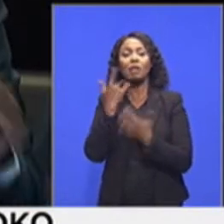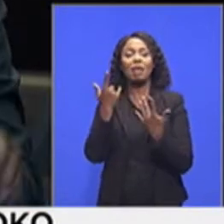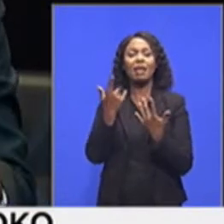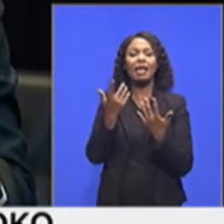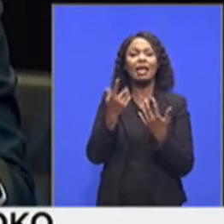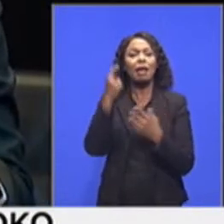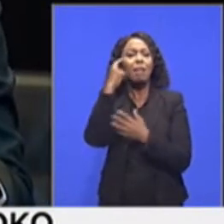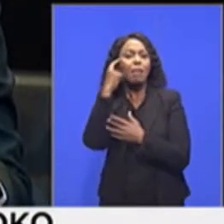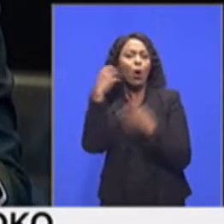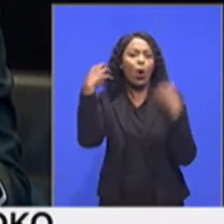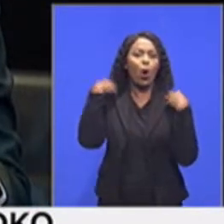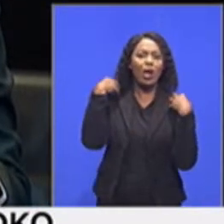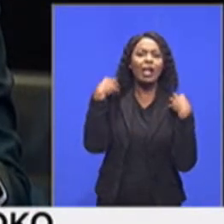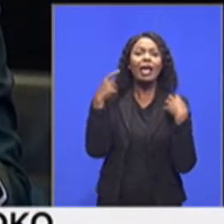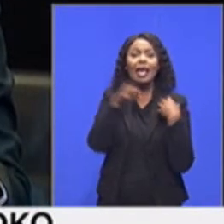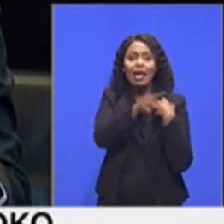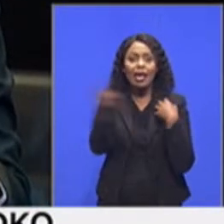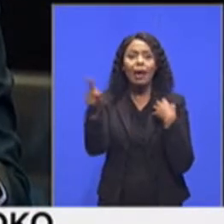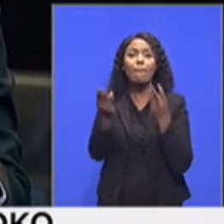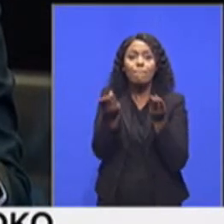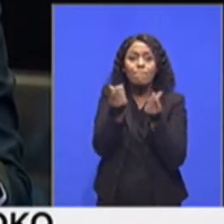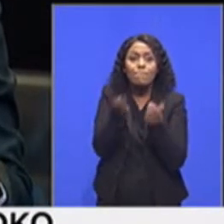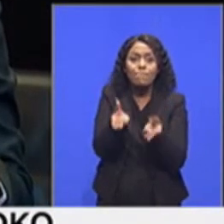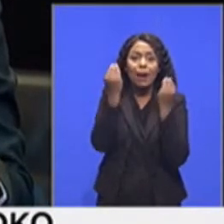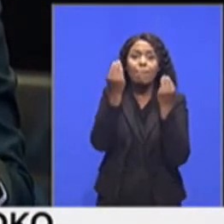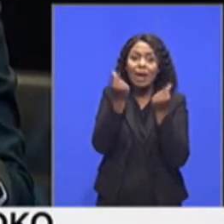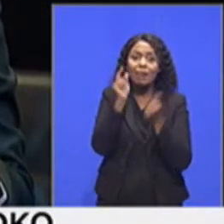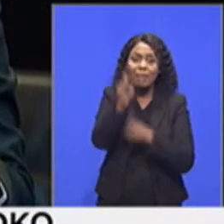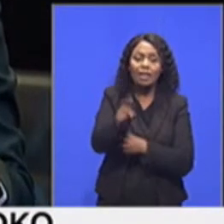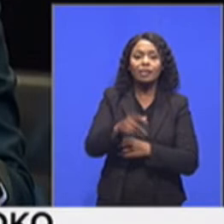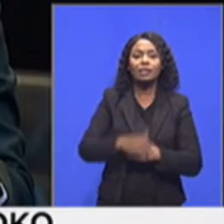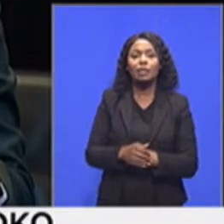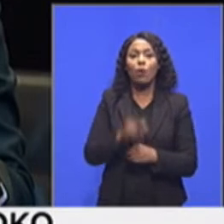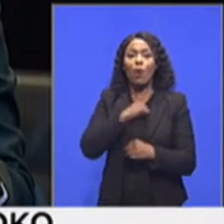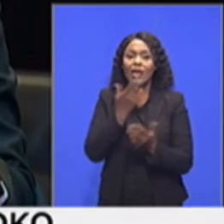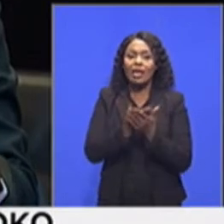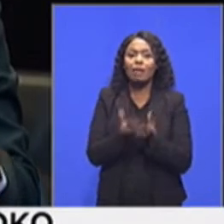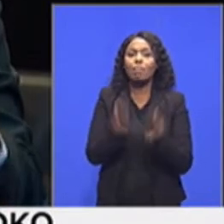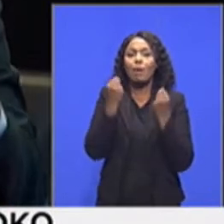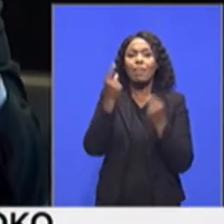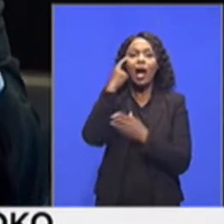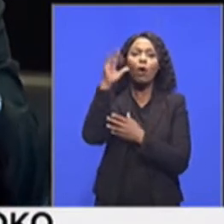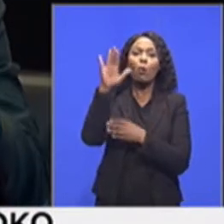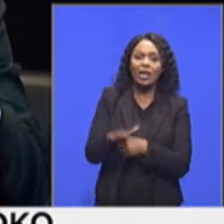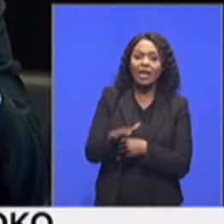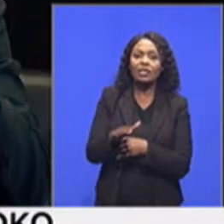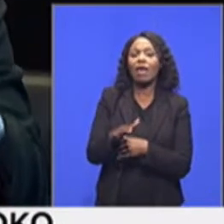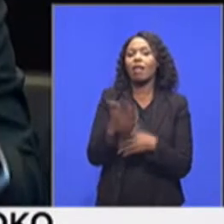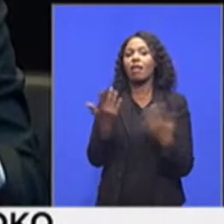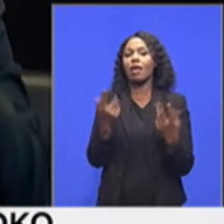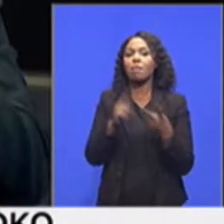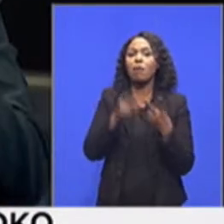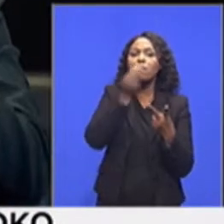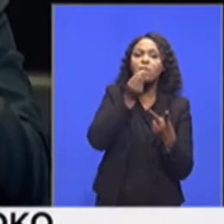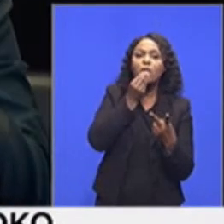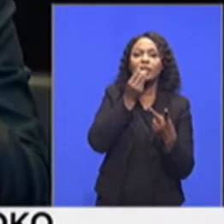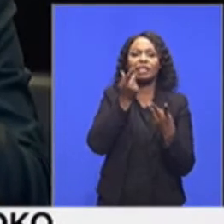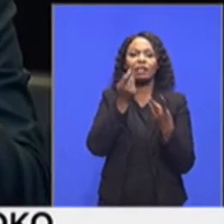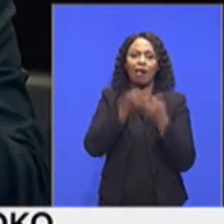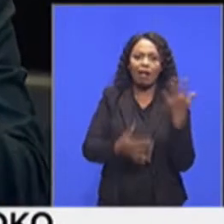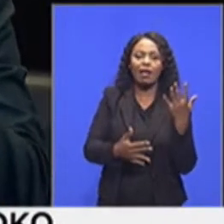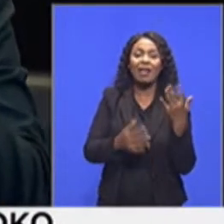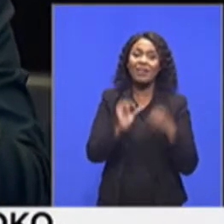must access this money so that they must get temporary accommodation, must get food, must get into. That's the first